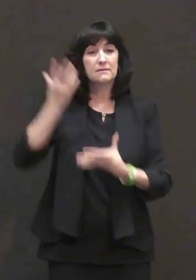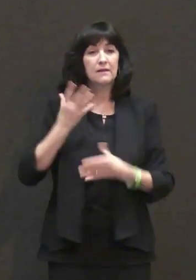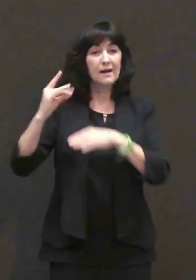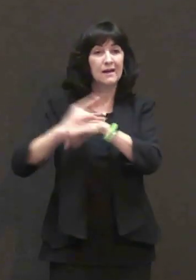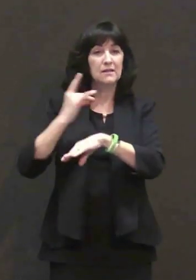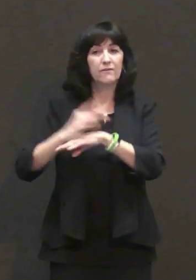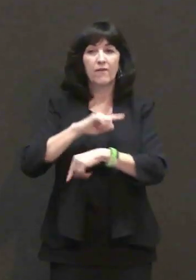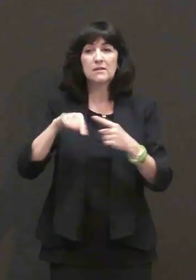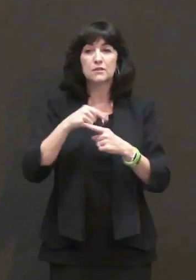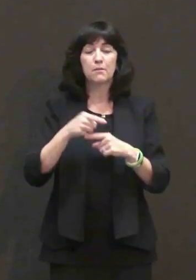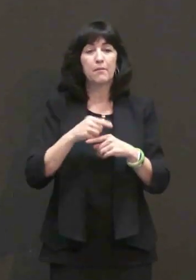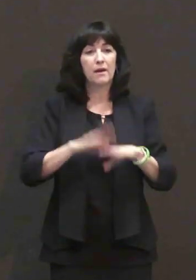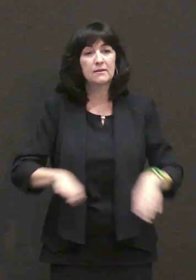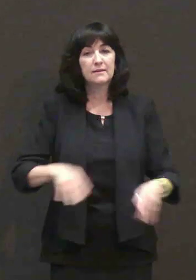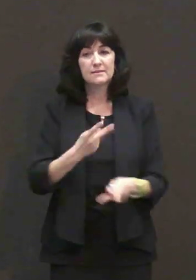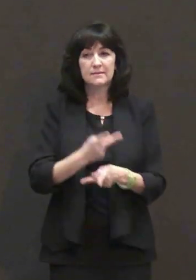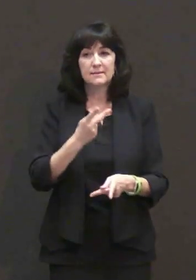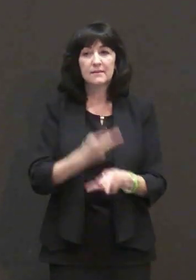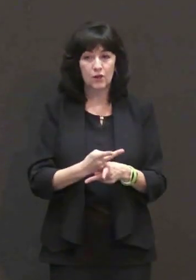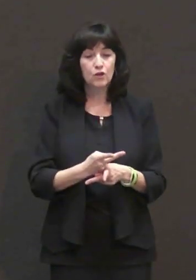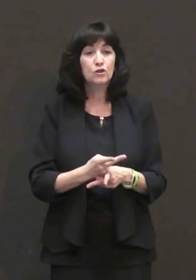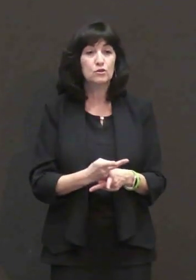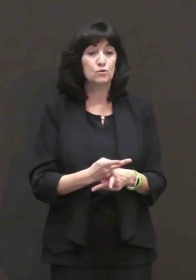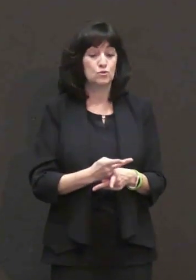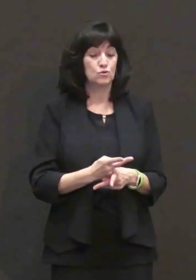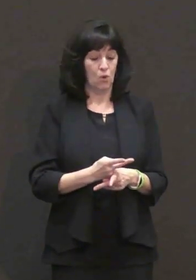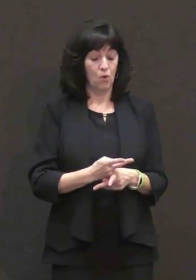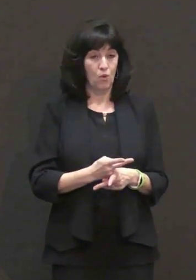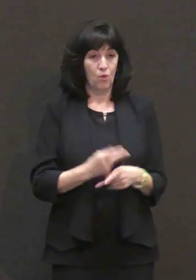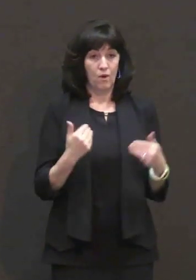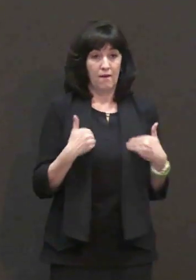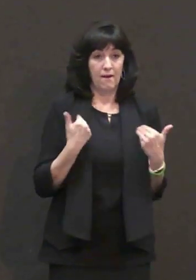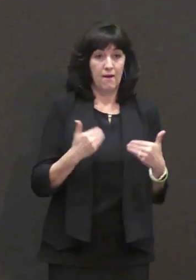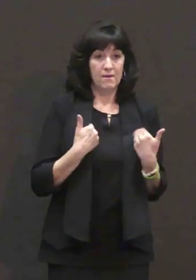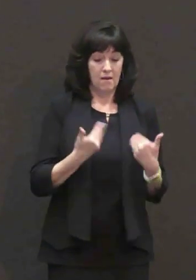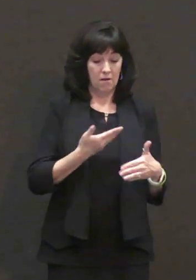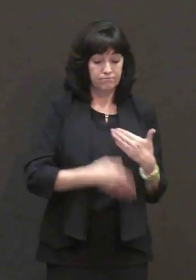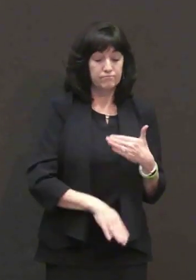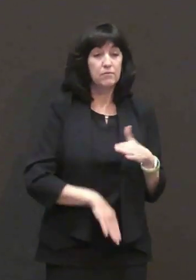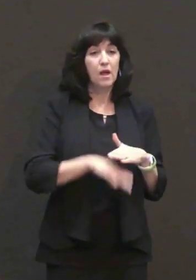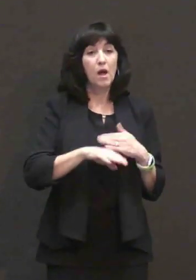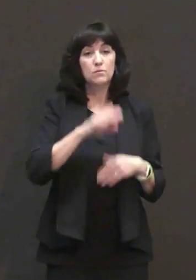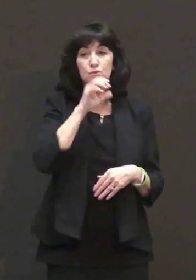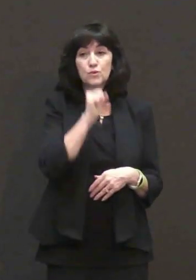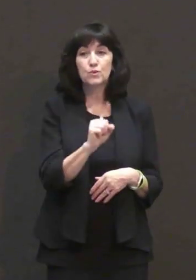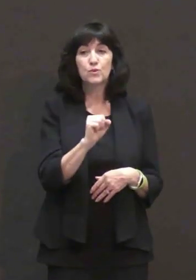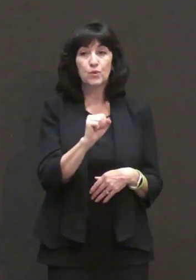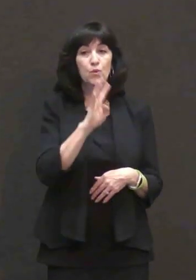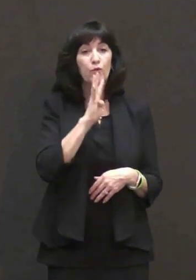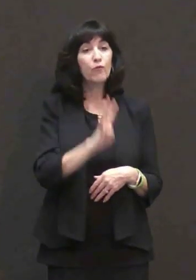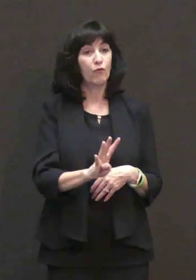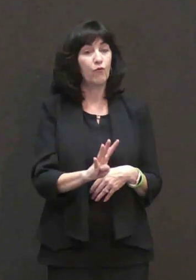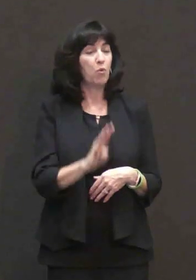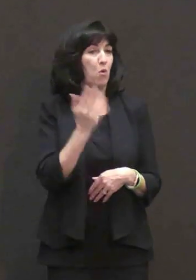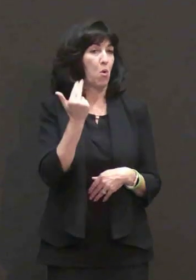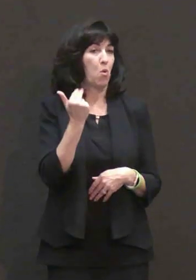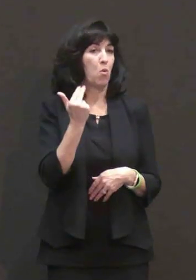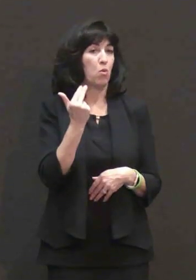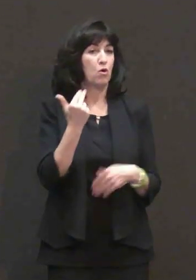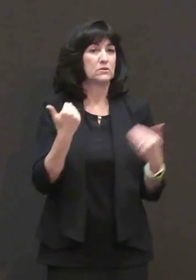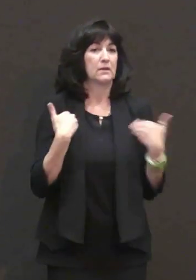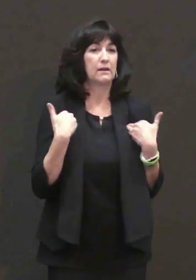You can see that the infant to 4 years category, we've only had 3 cases We're concerned about every case, obviously, but